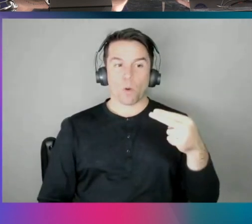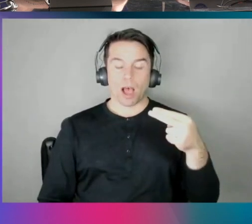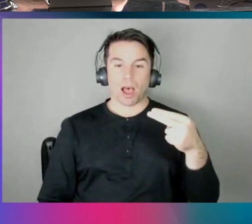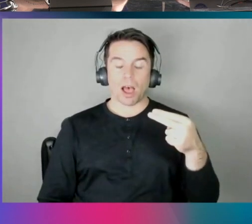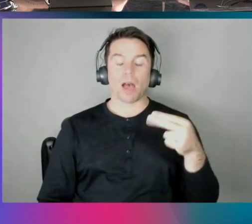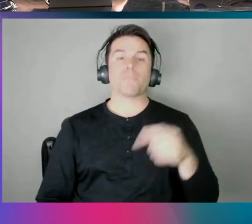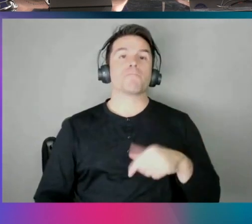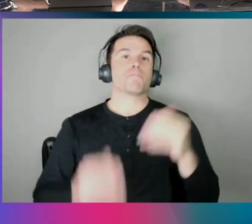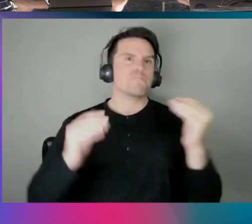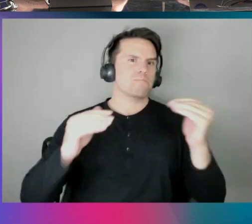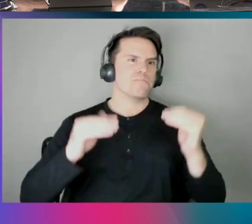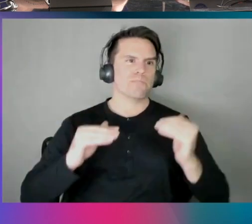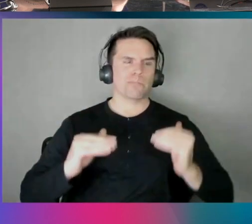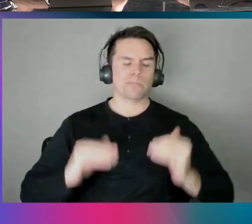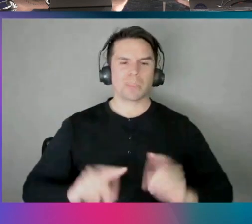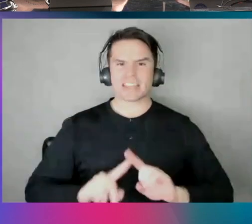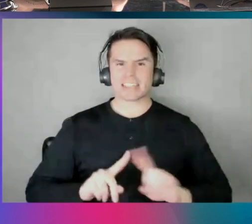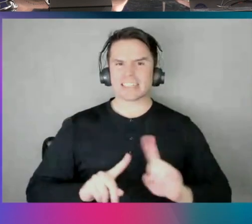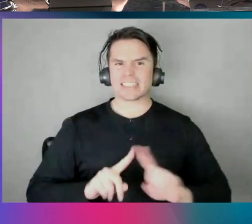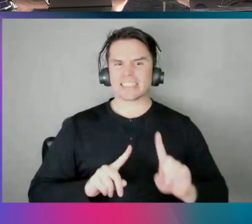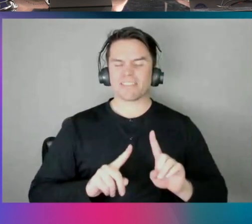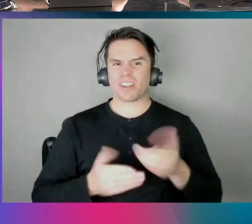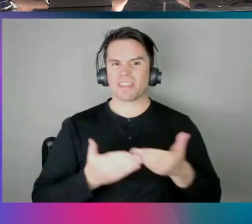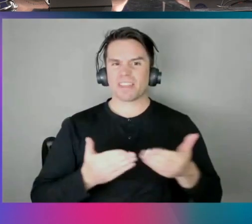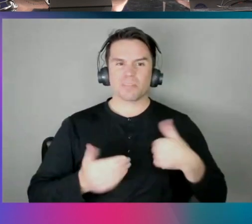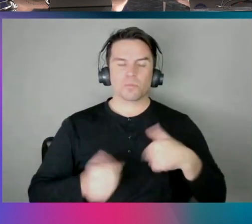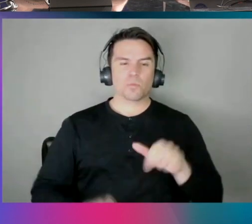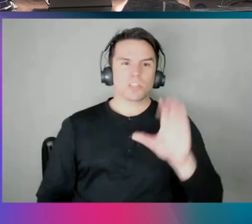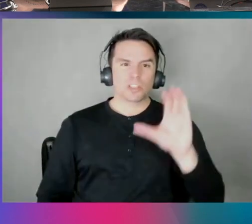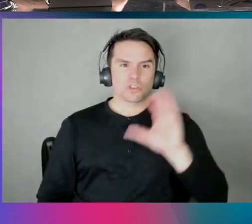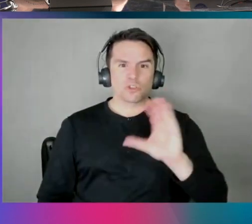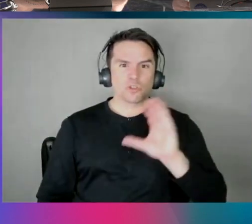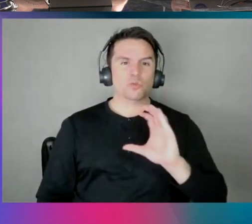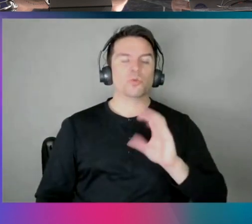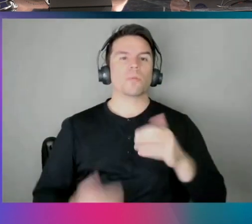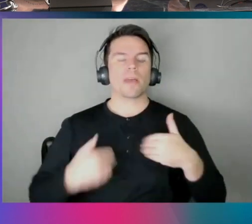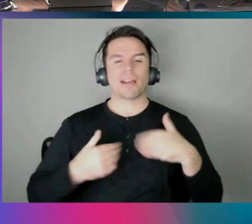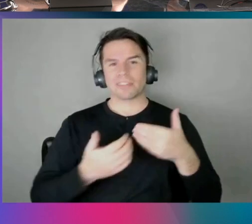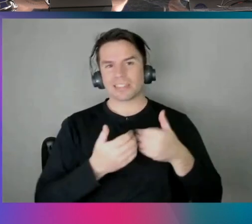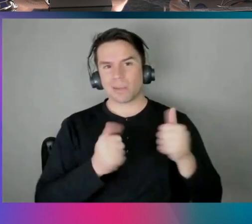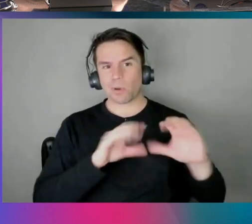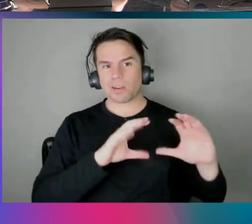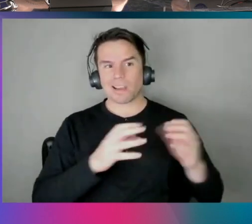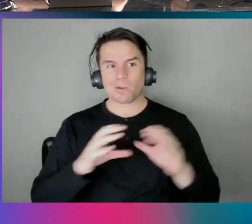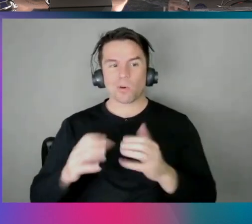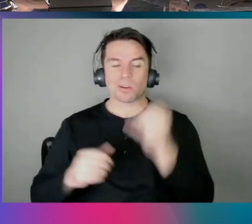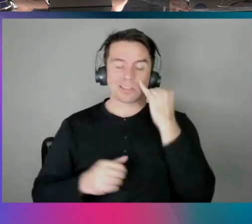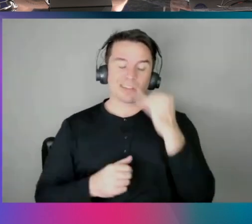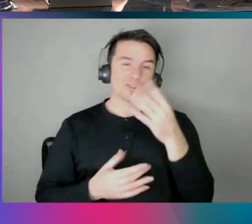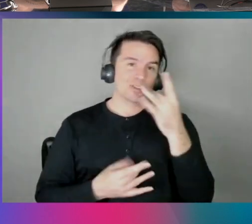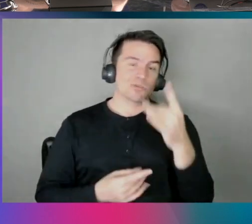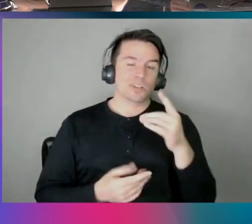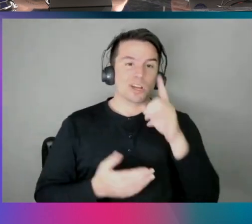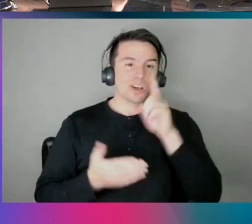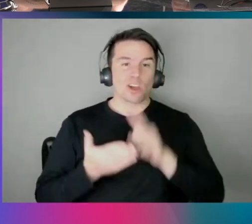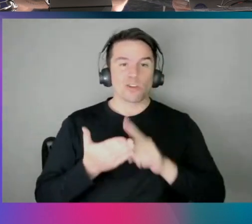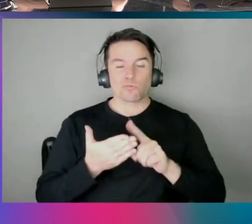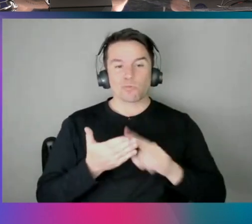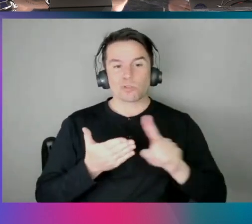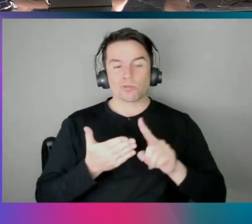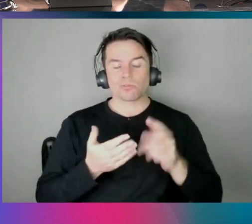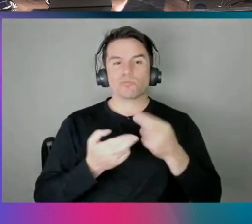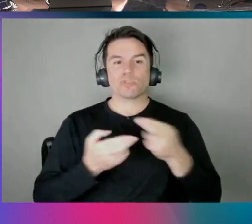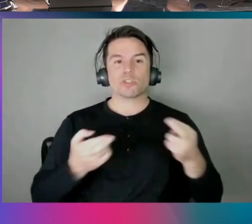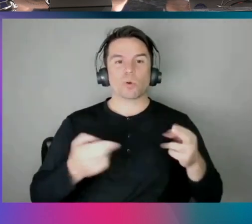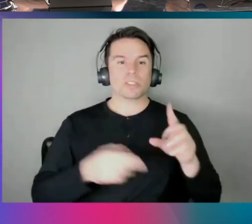them, have also separate categories if you're interested in resources data, location, environmental.